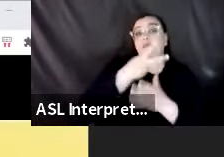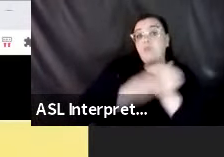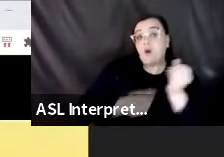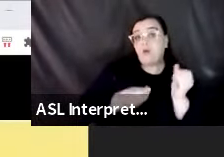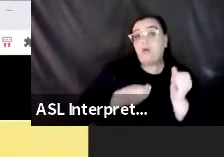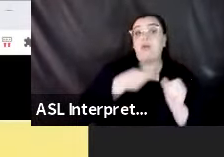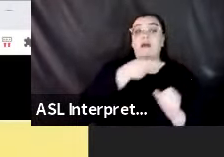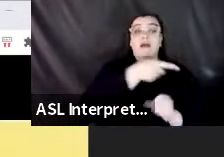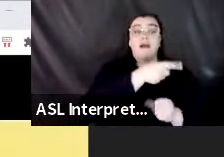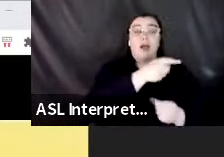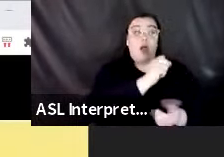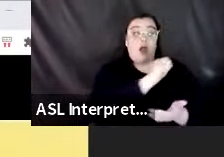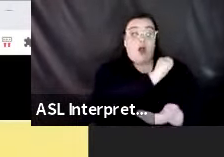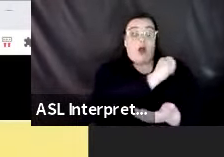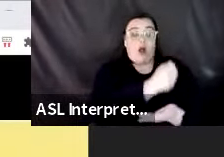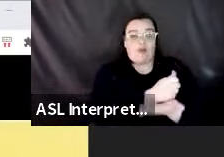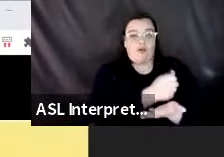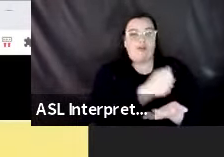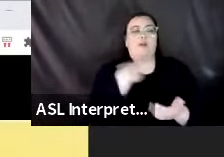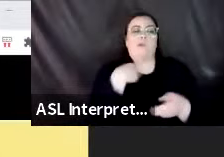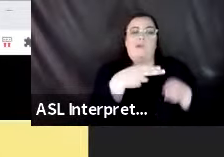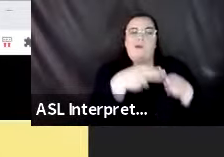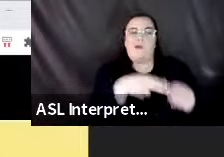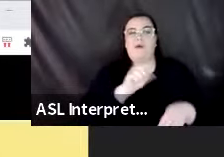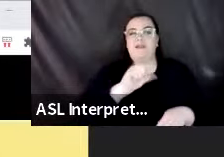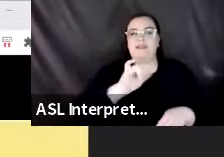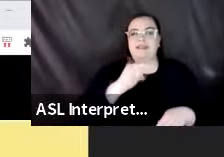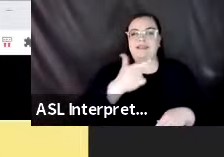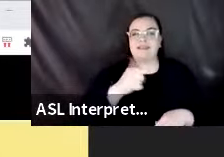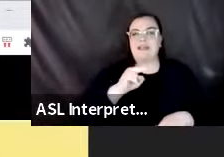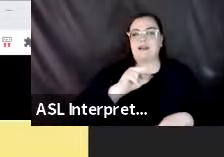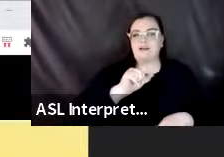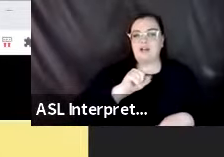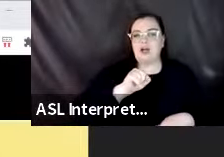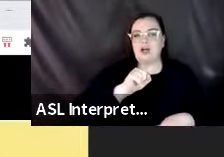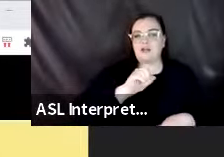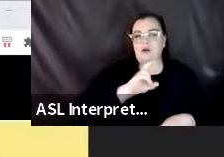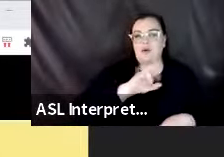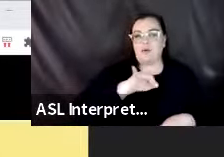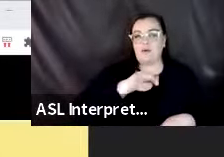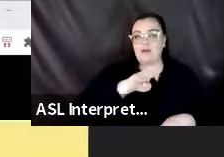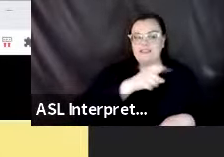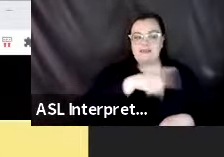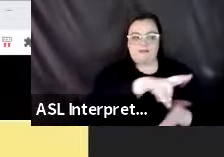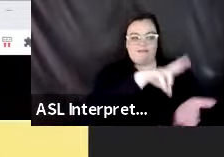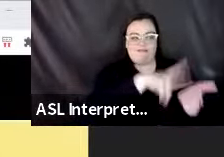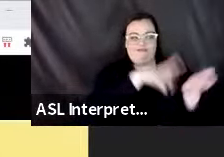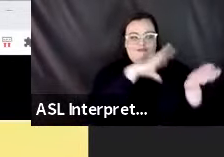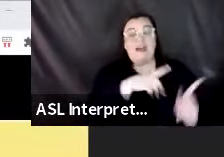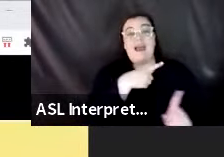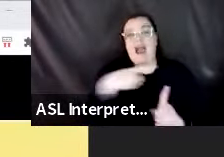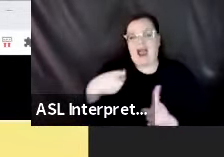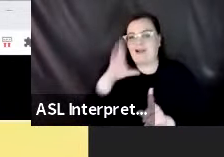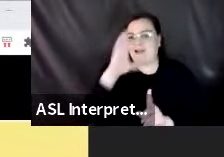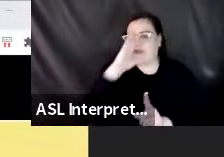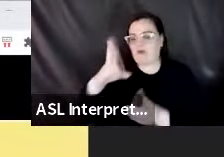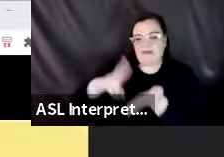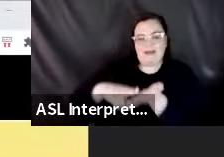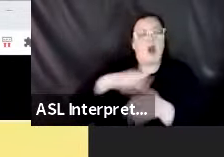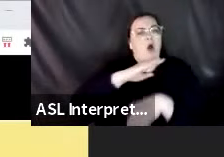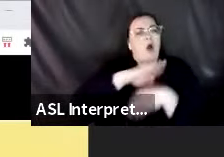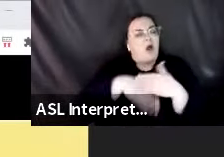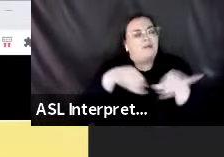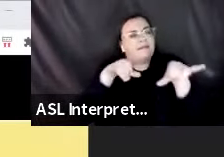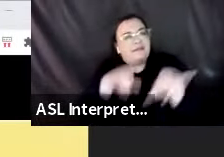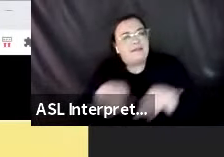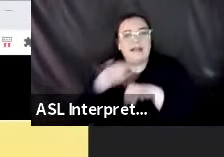our authorizers, I will call them signatories to make it easy, all have the same requirements, the same terms and